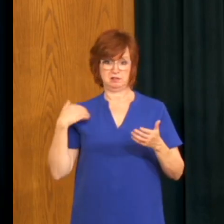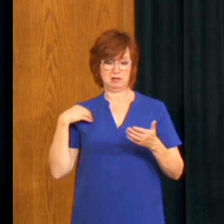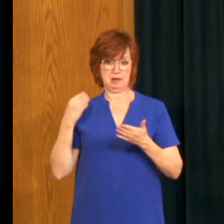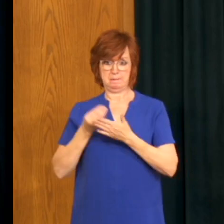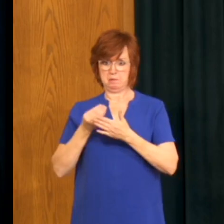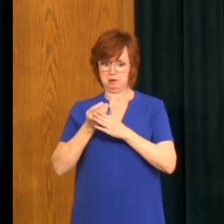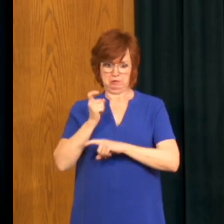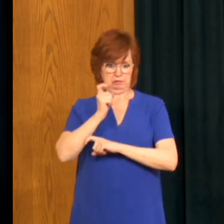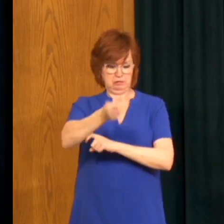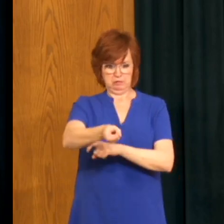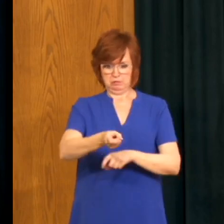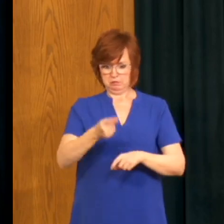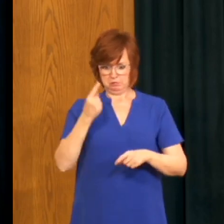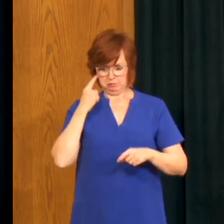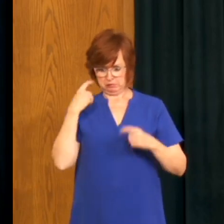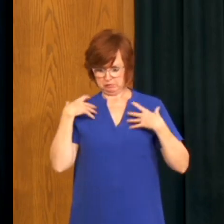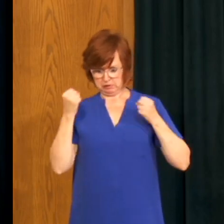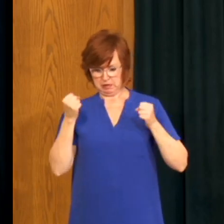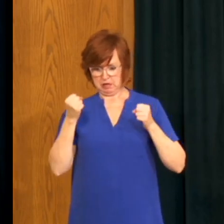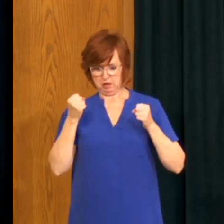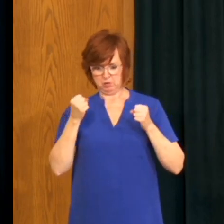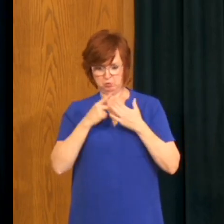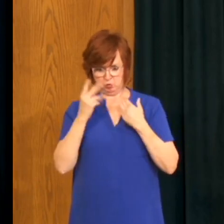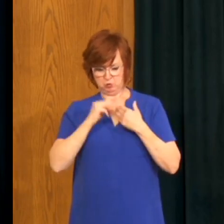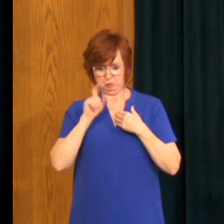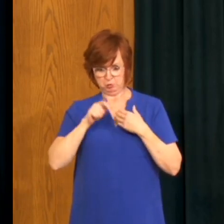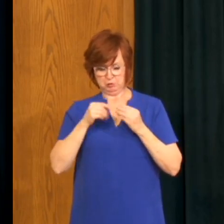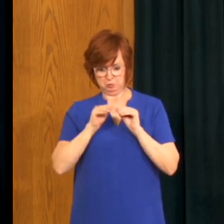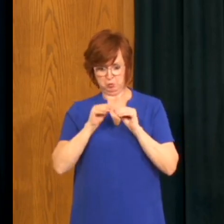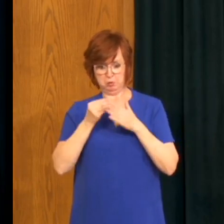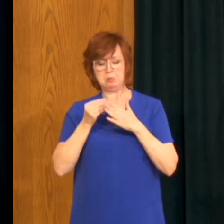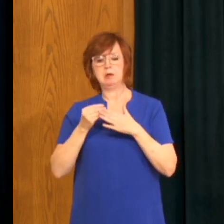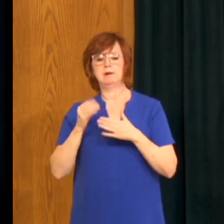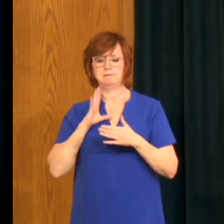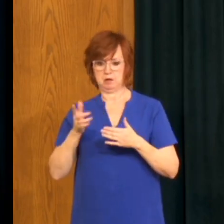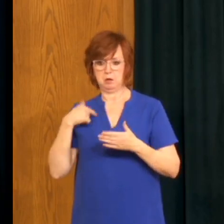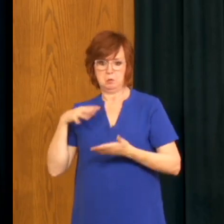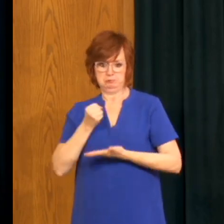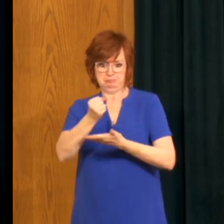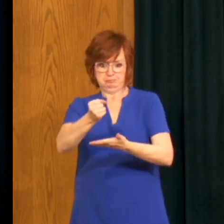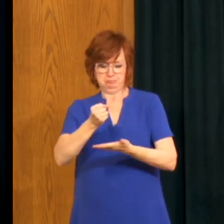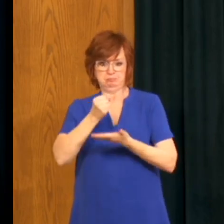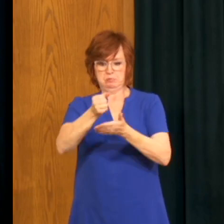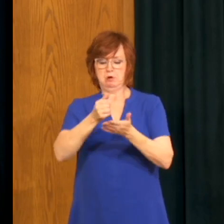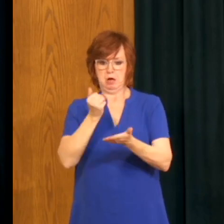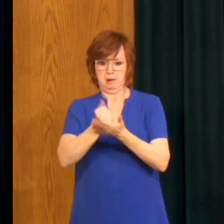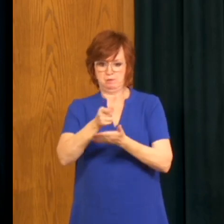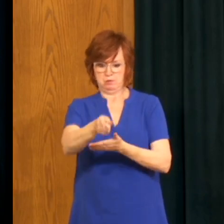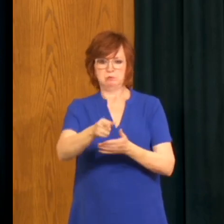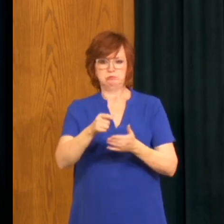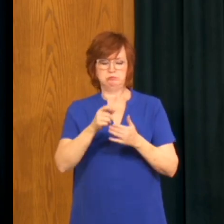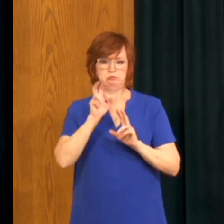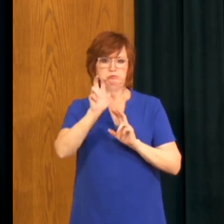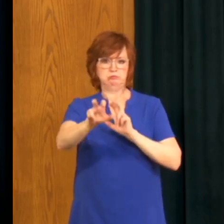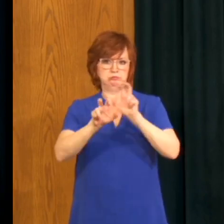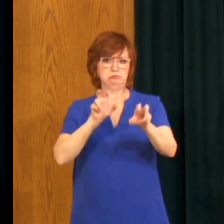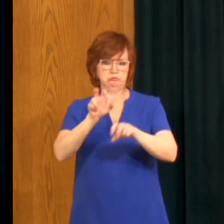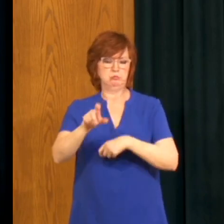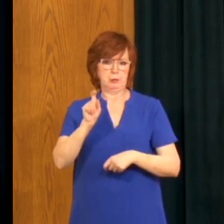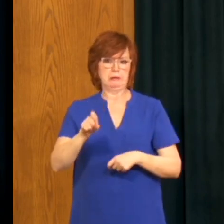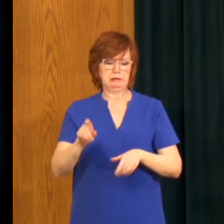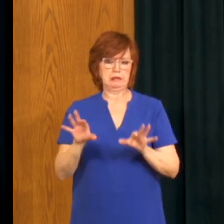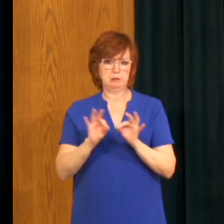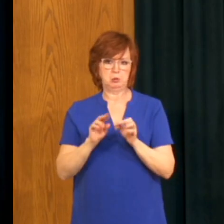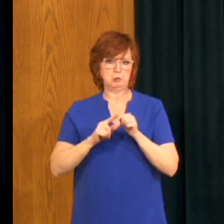conversation over the course of the last few years and will continue to in the future. But the mental health and all too often subsequent